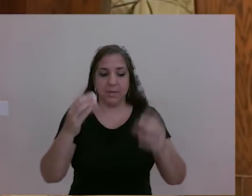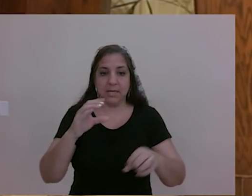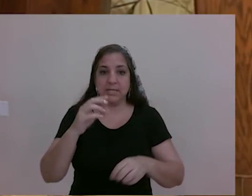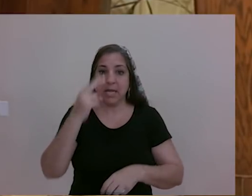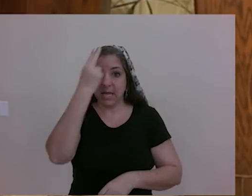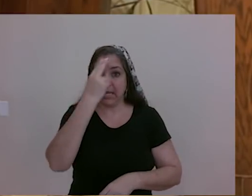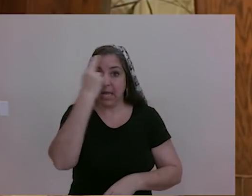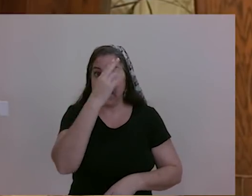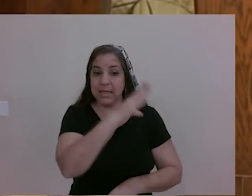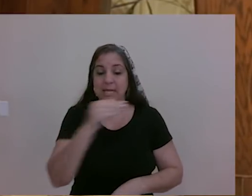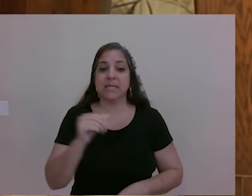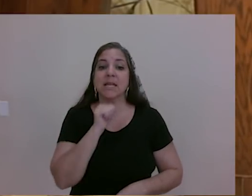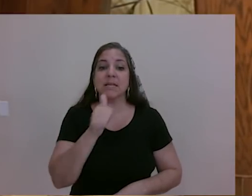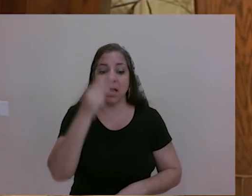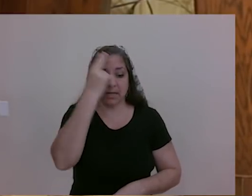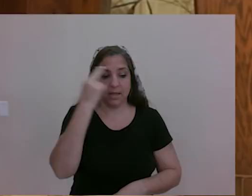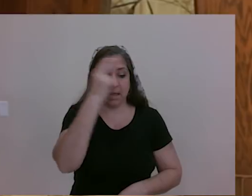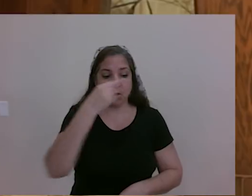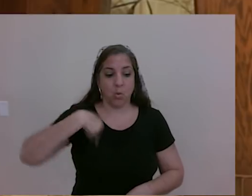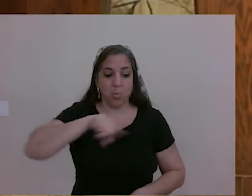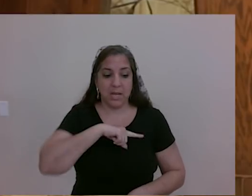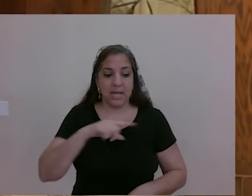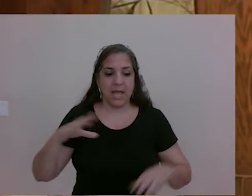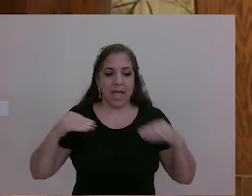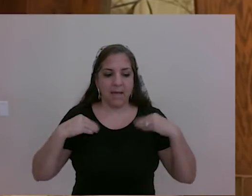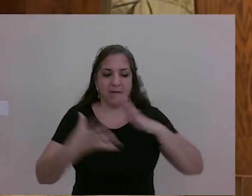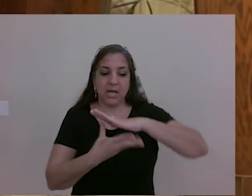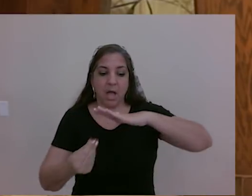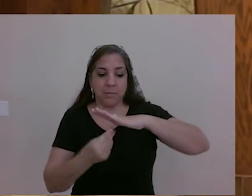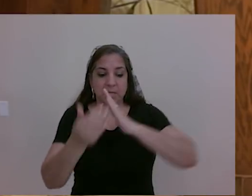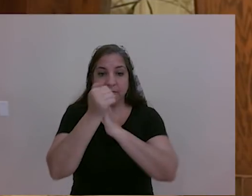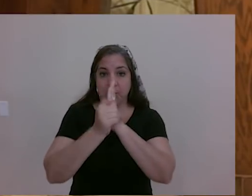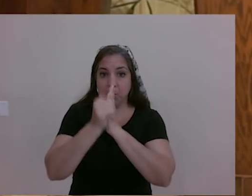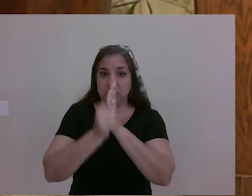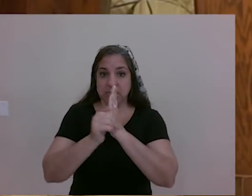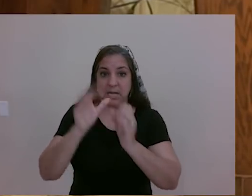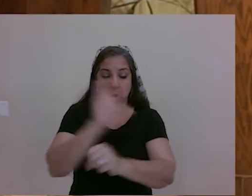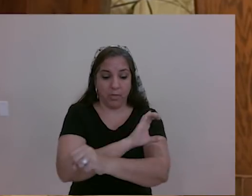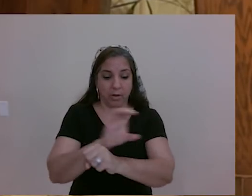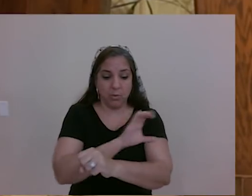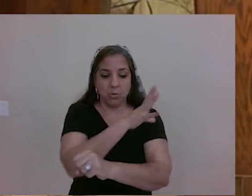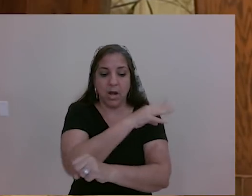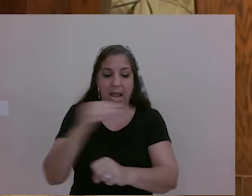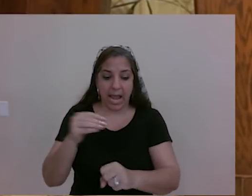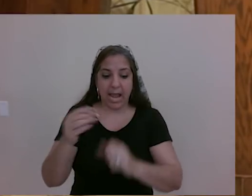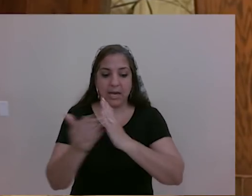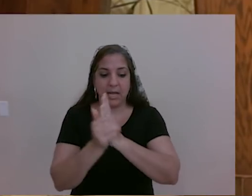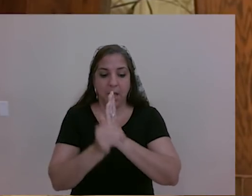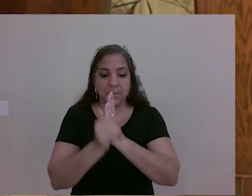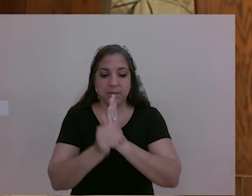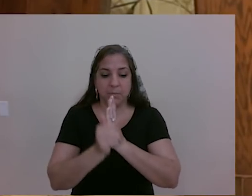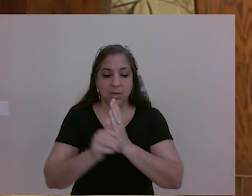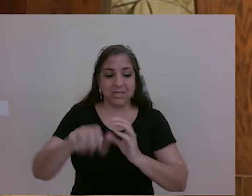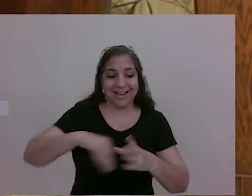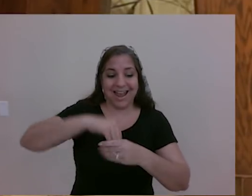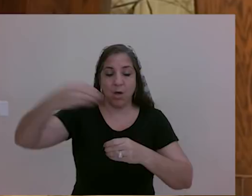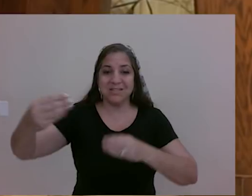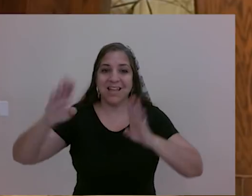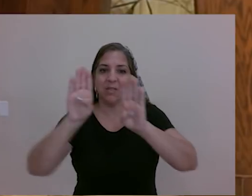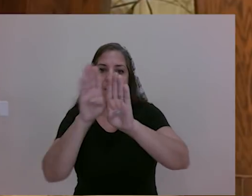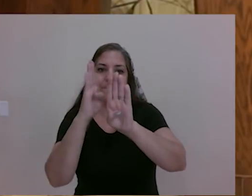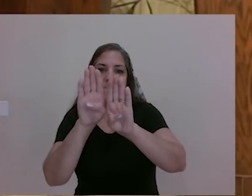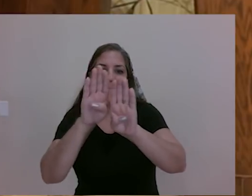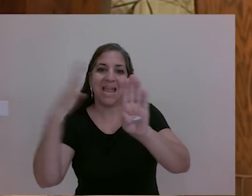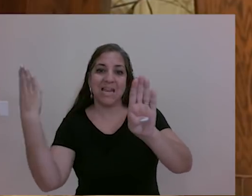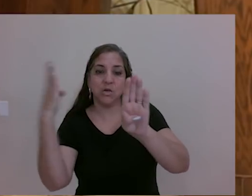and copies of the bulletin outside the main doors of the church. If you would like the sacrament of reconciliation or anointing,